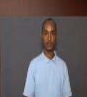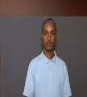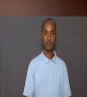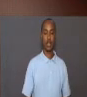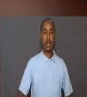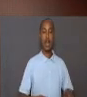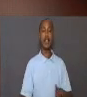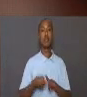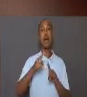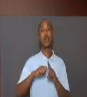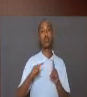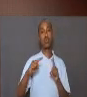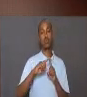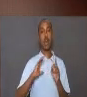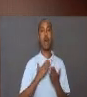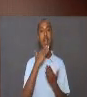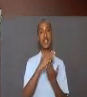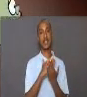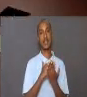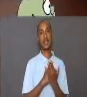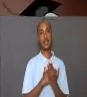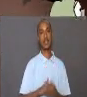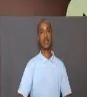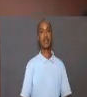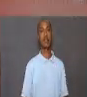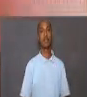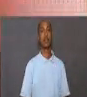Let's get back to our lesson.